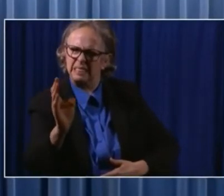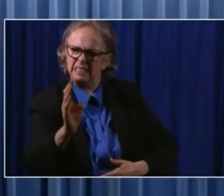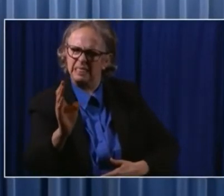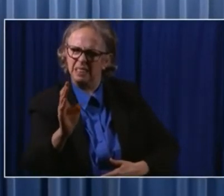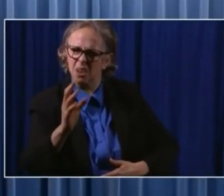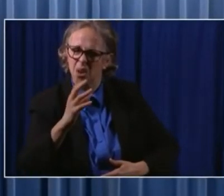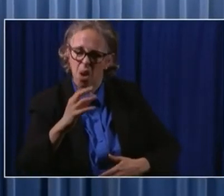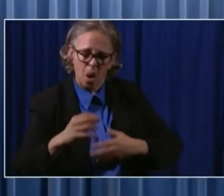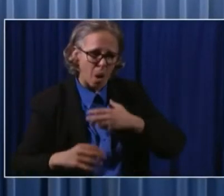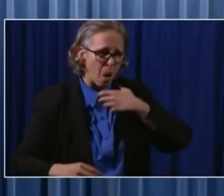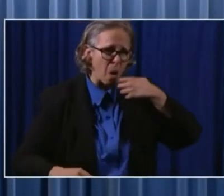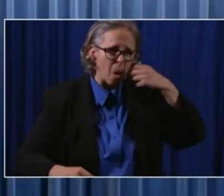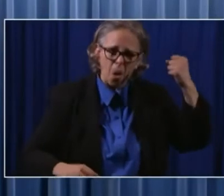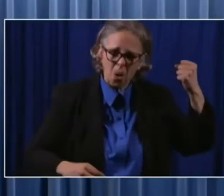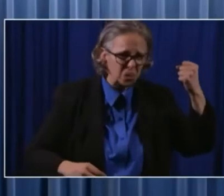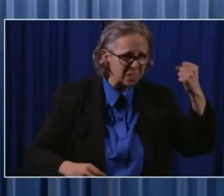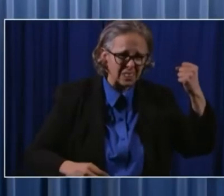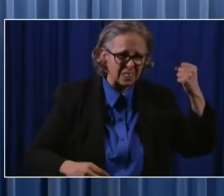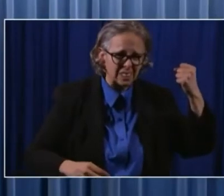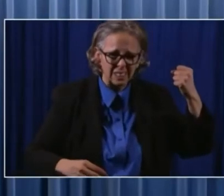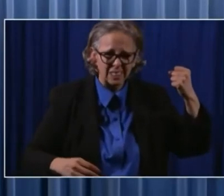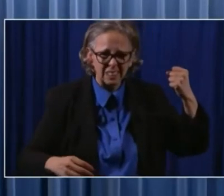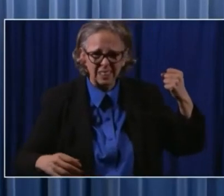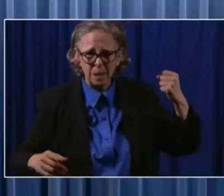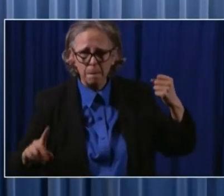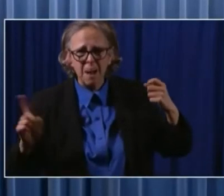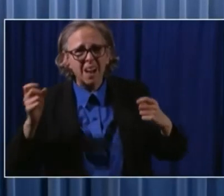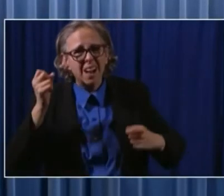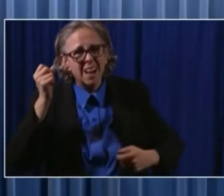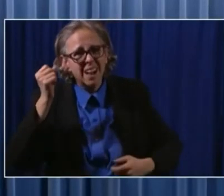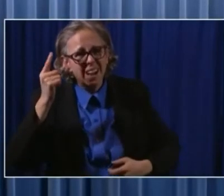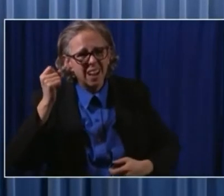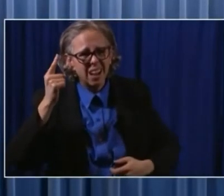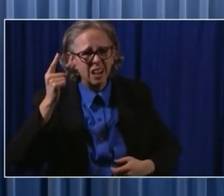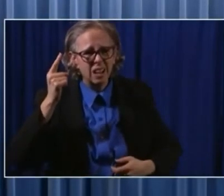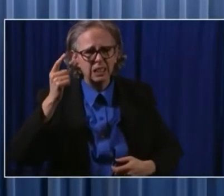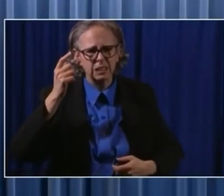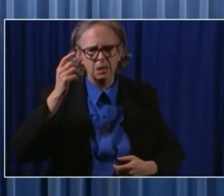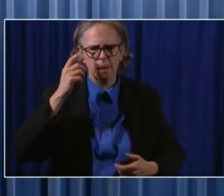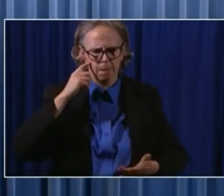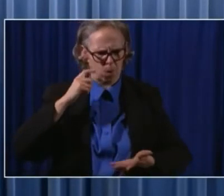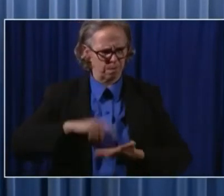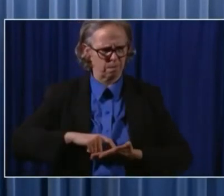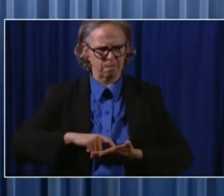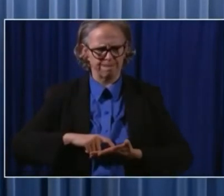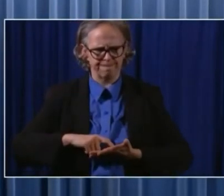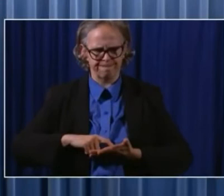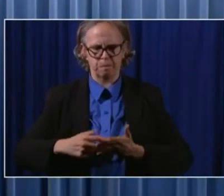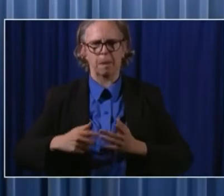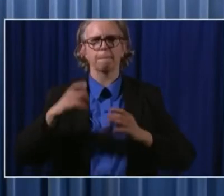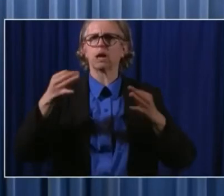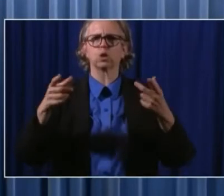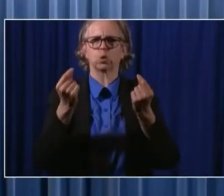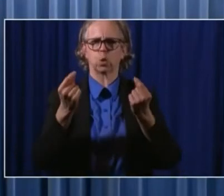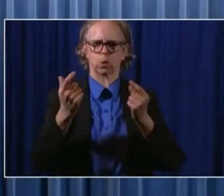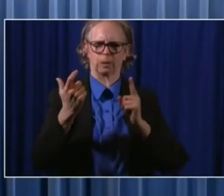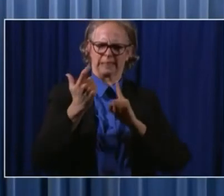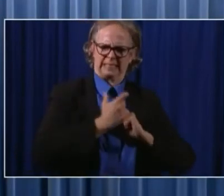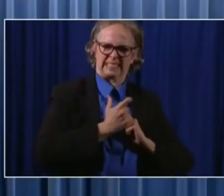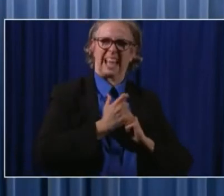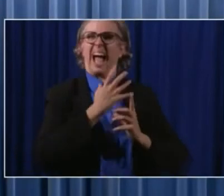but these kids did the right thing. They were smart. They self-isolated and they got tested immediately. Oh, great. Well, thank you for sharing